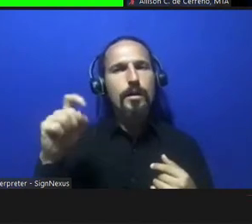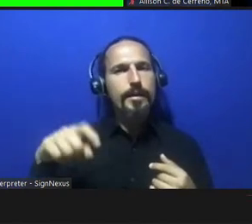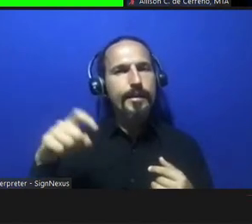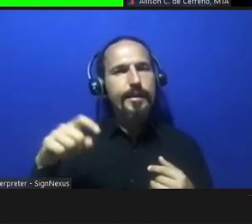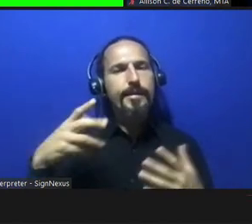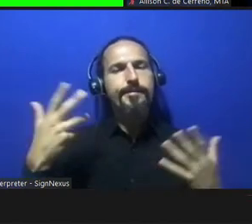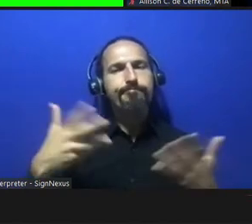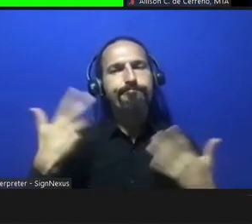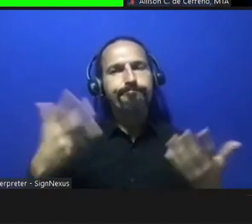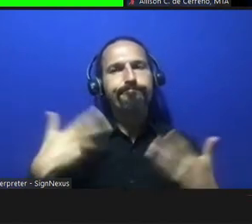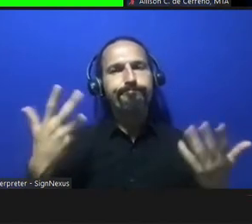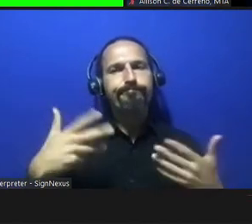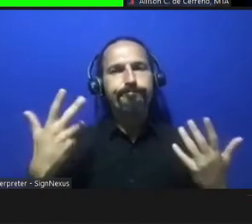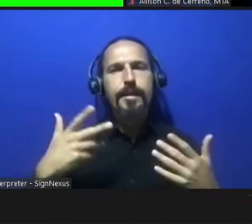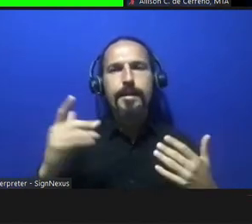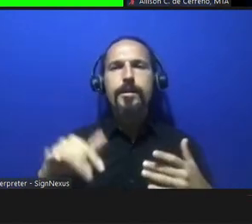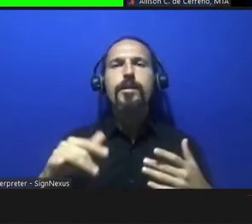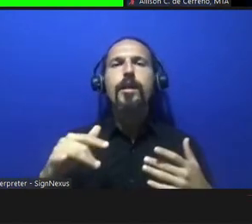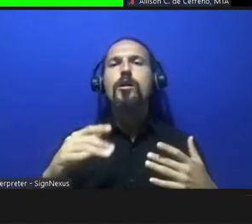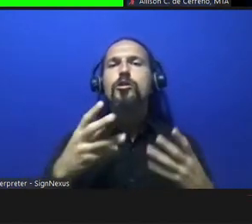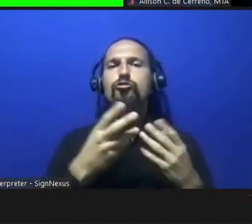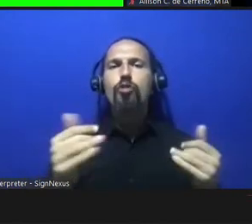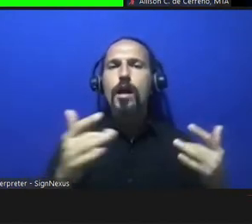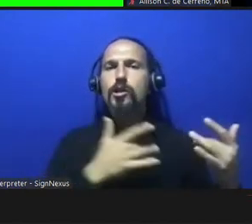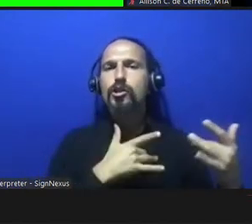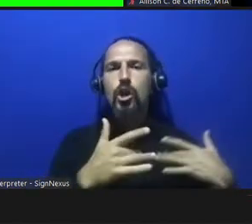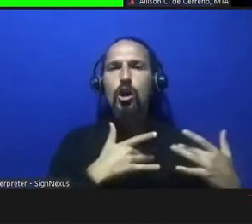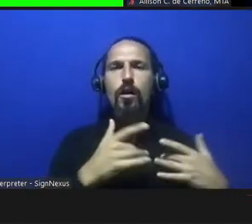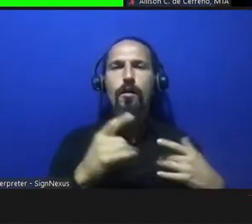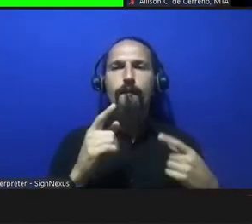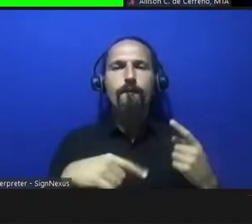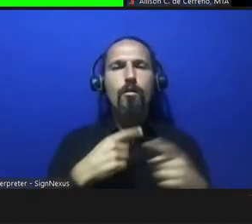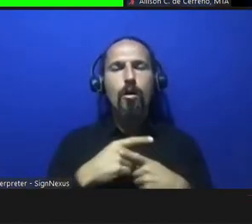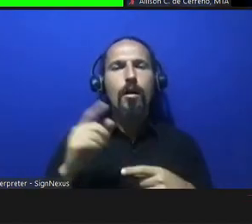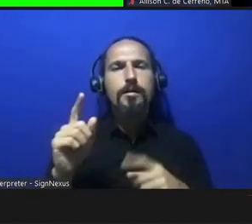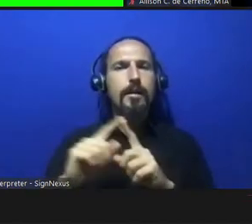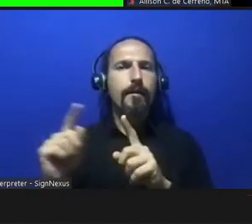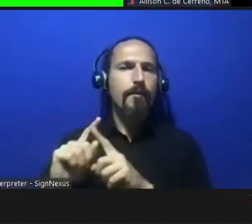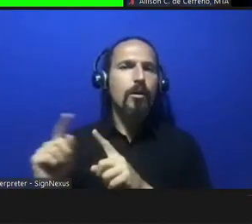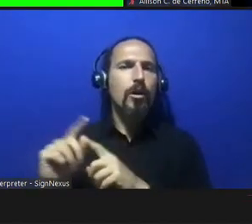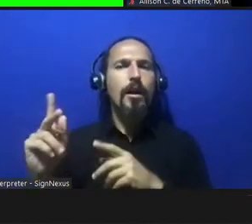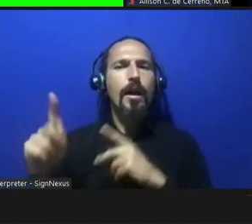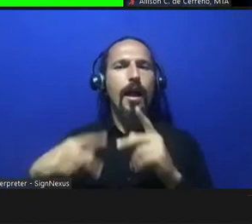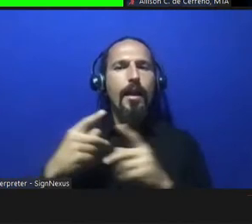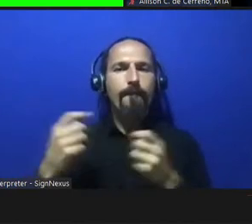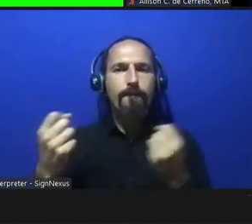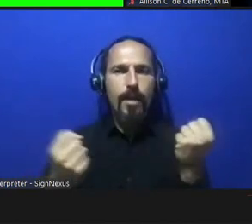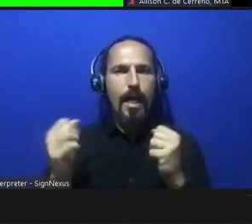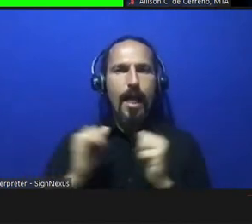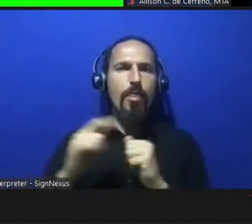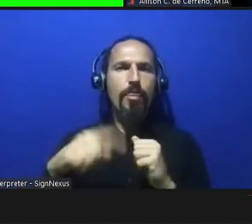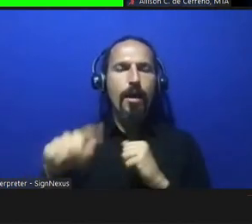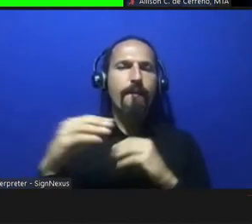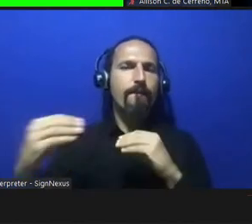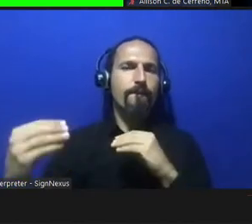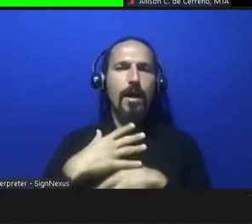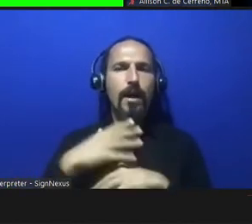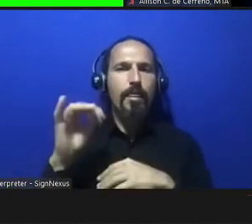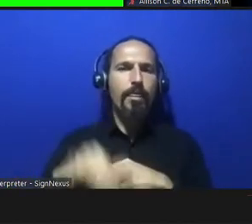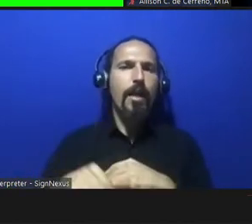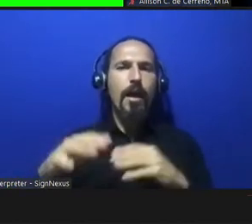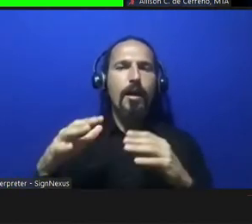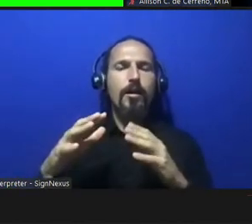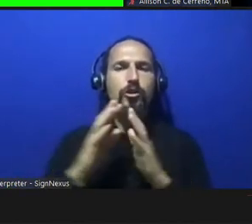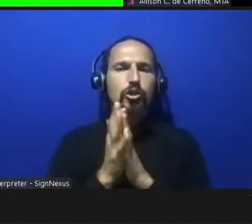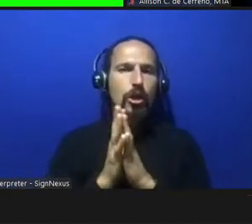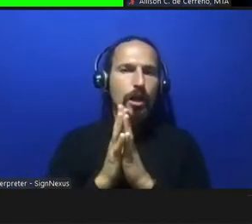uh address concerns with uh for hire vehicles and how they affect congestion and